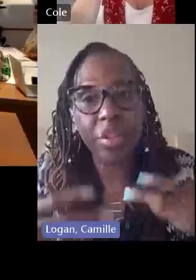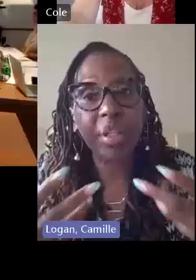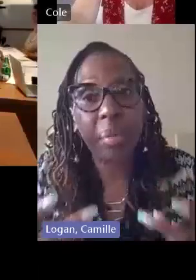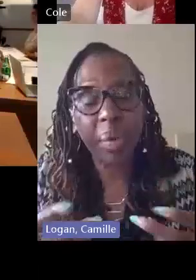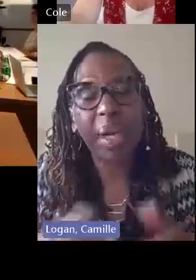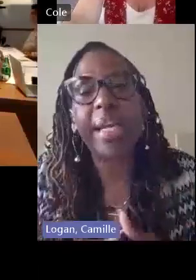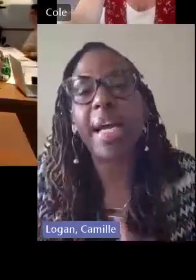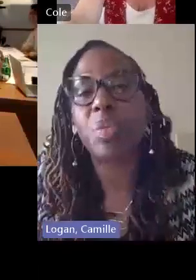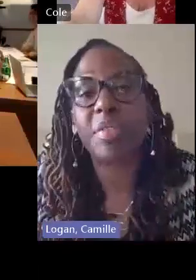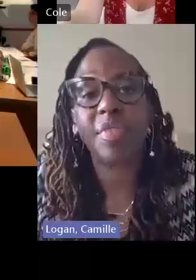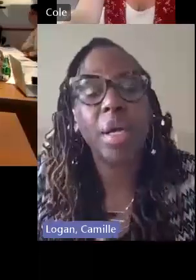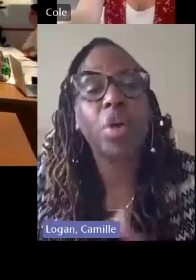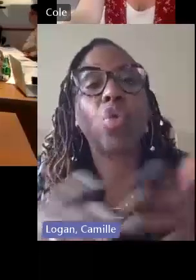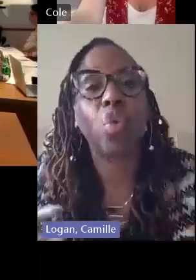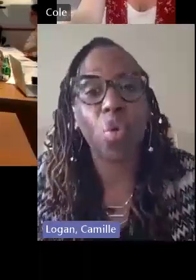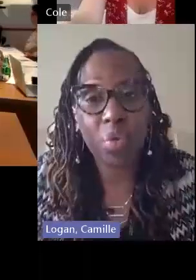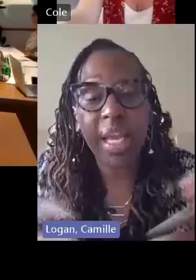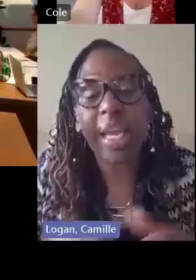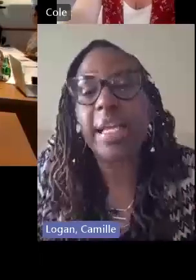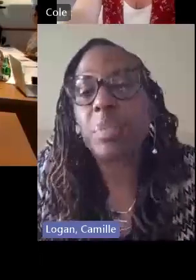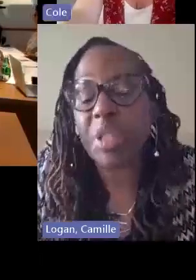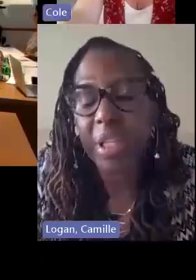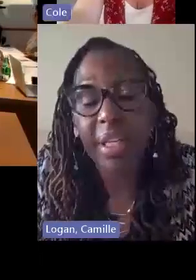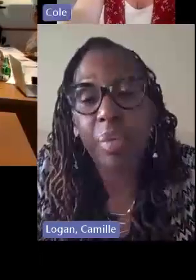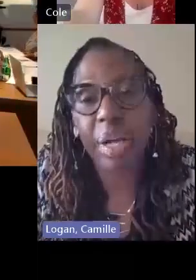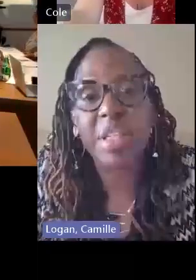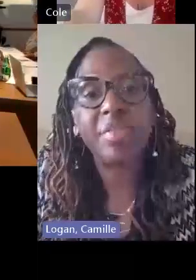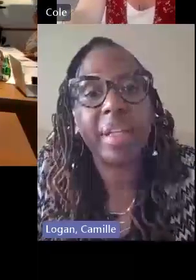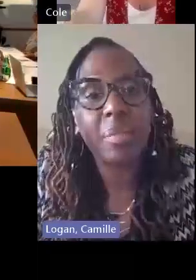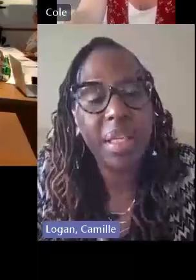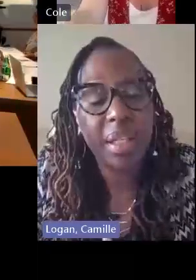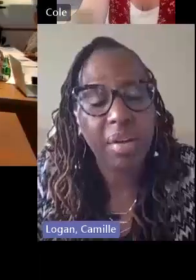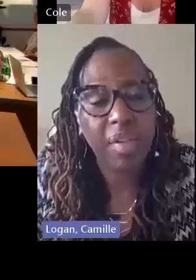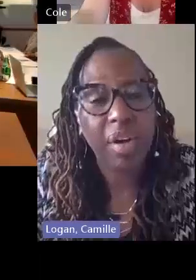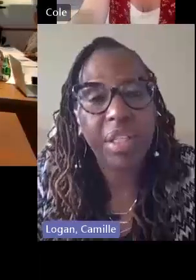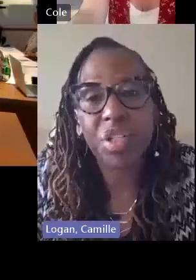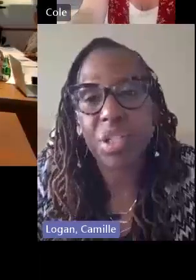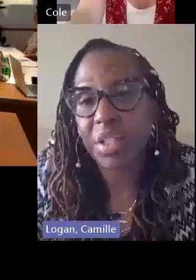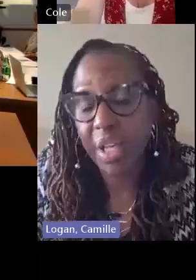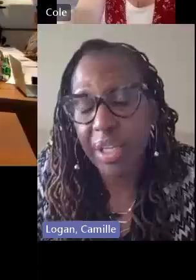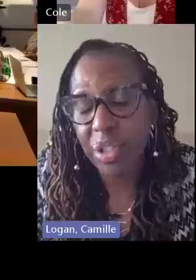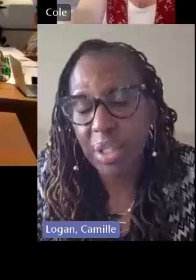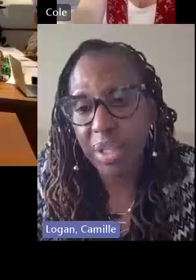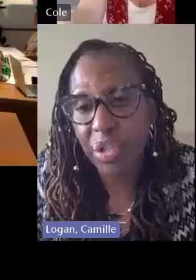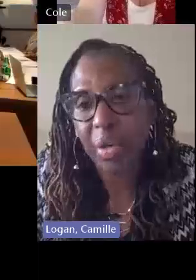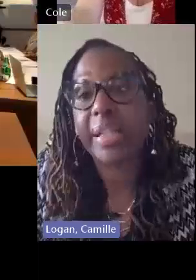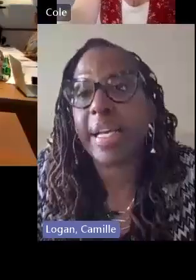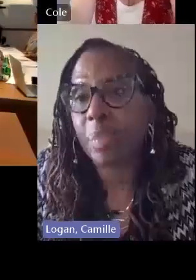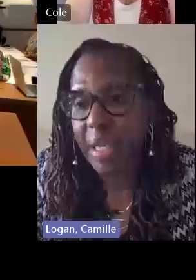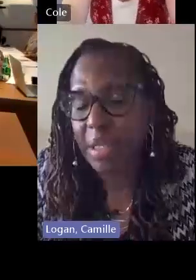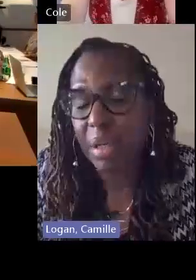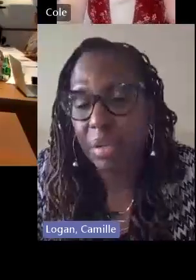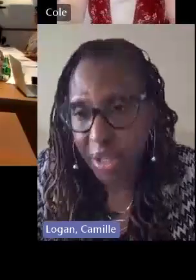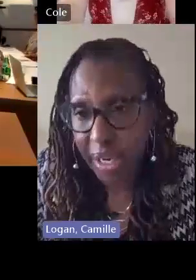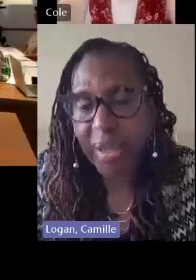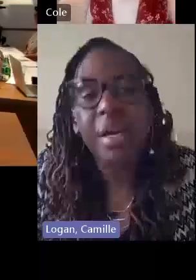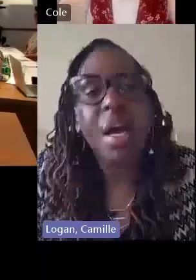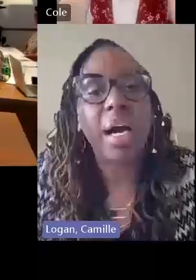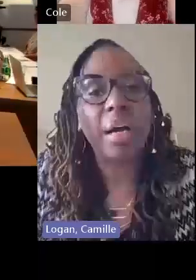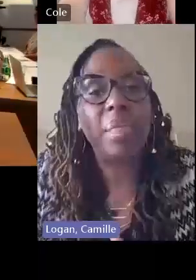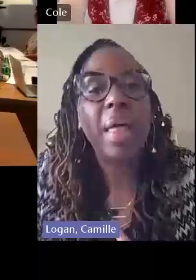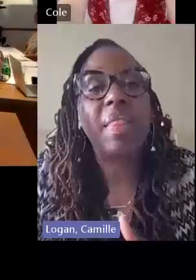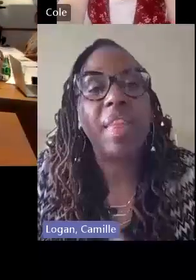established a particular number, and as we've grown, and particularly around the development of our Indigenous Education Center and land-based